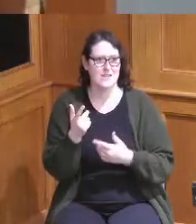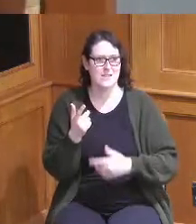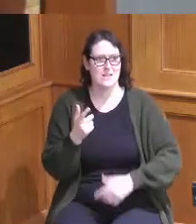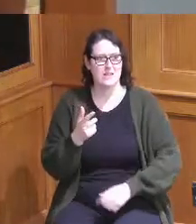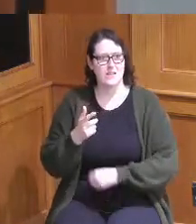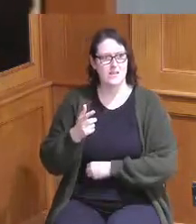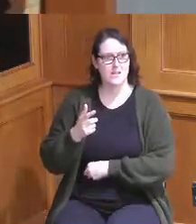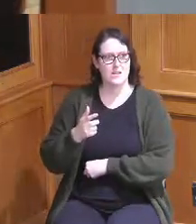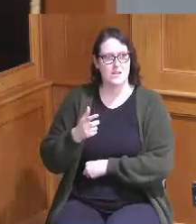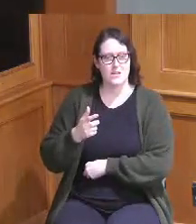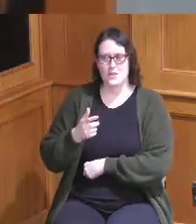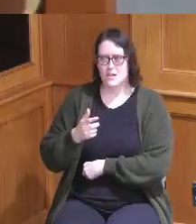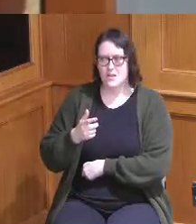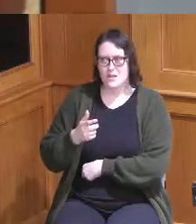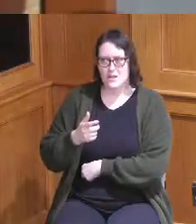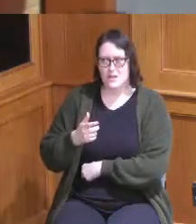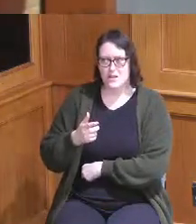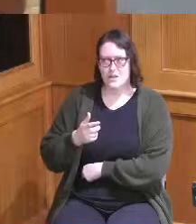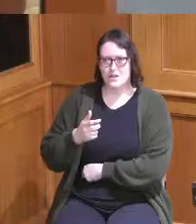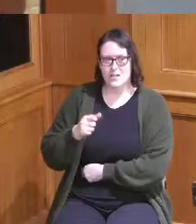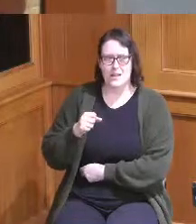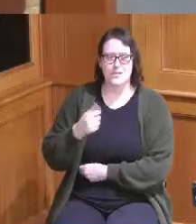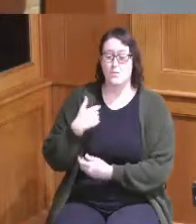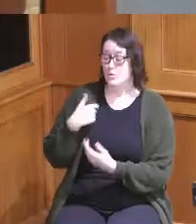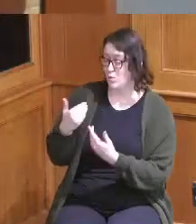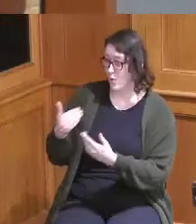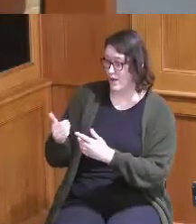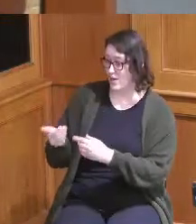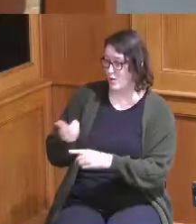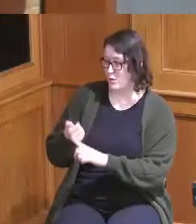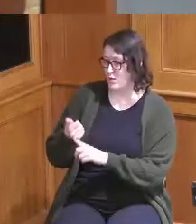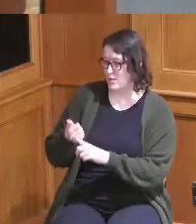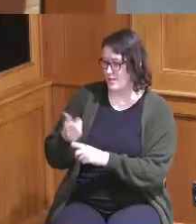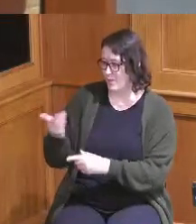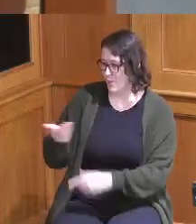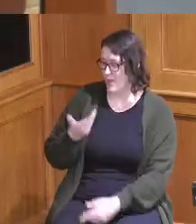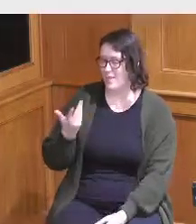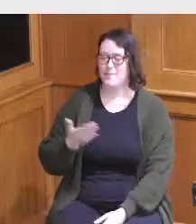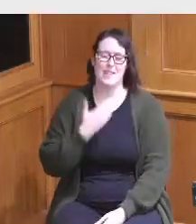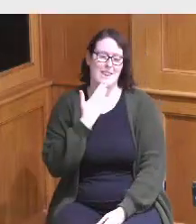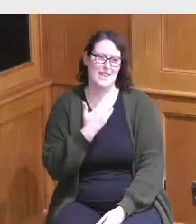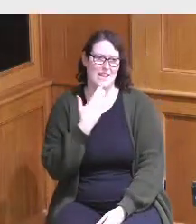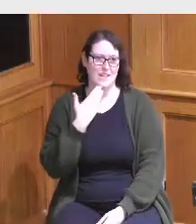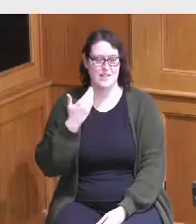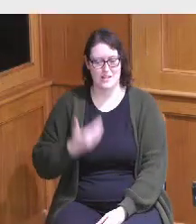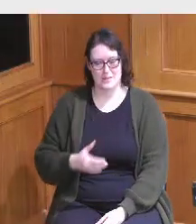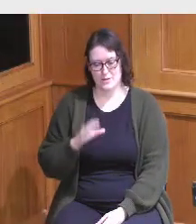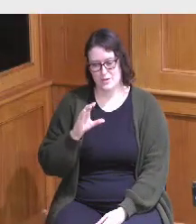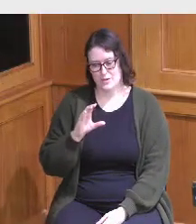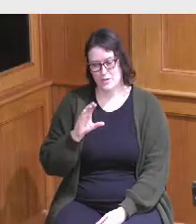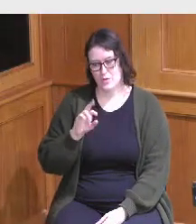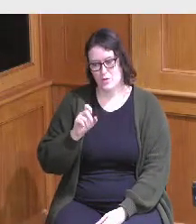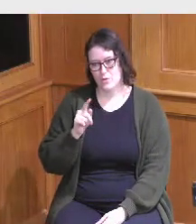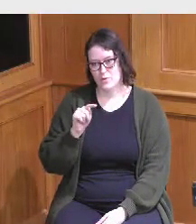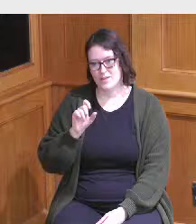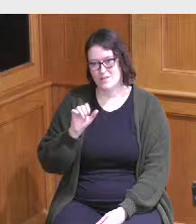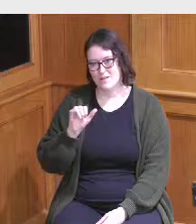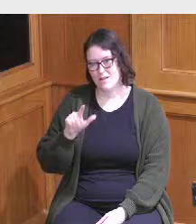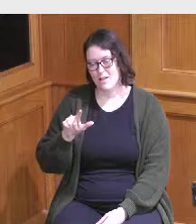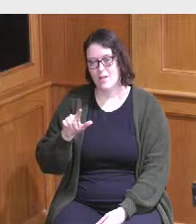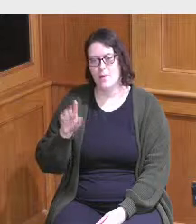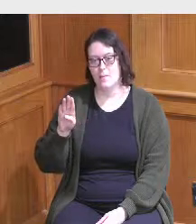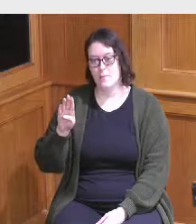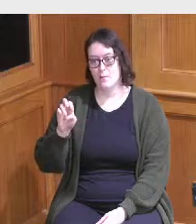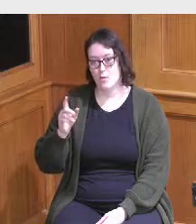today, so she couldn't join us. Okay. Well, go ahead and introduce yourself. Welcome. Thank you. I am Crystal Brown, Community Program